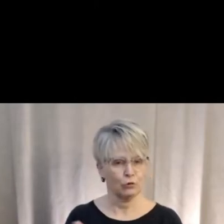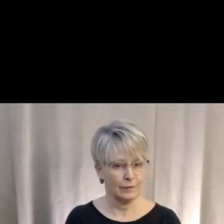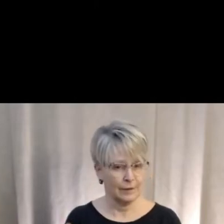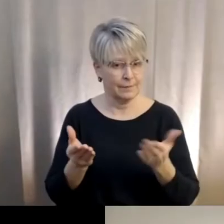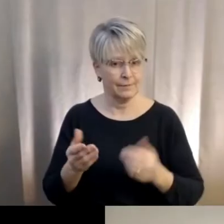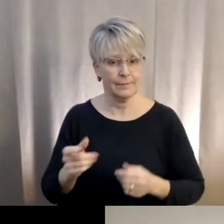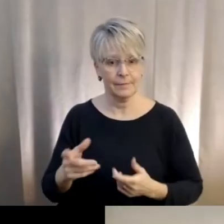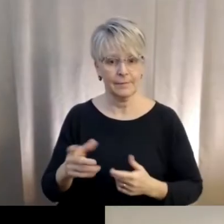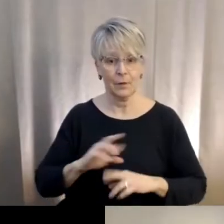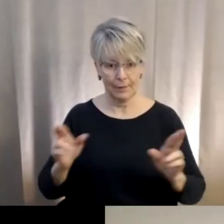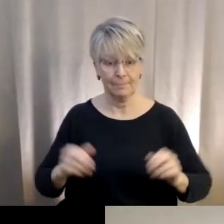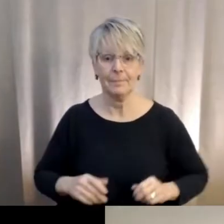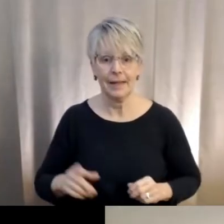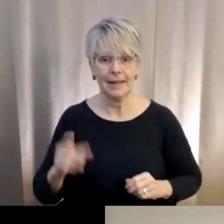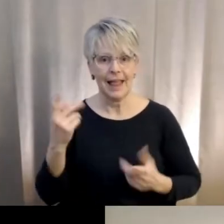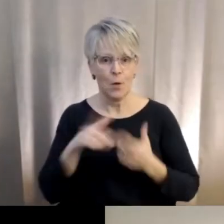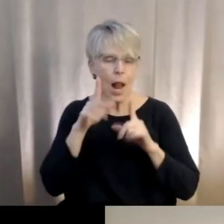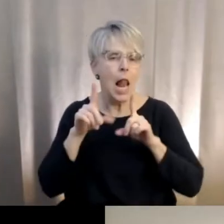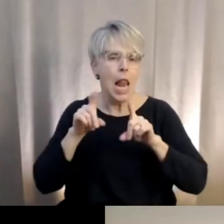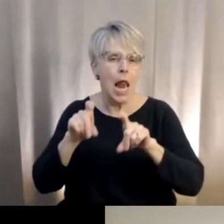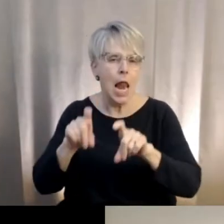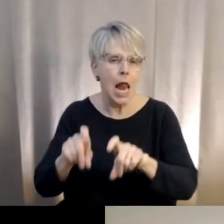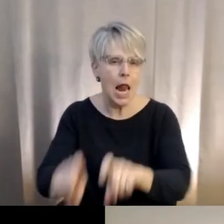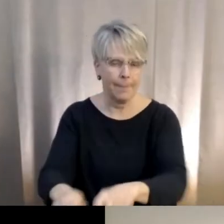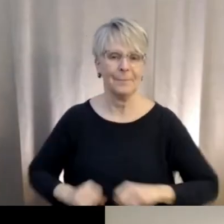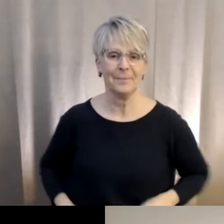can pick your brain.